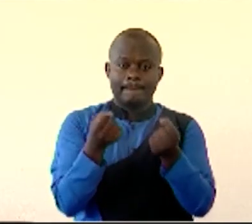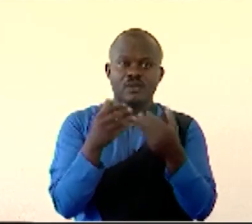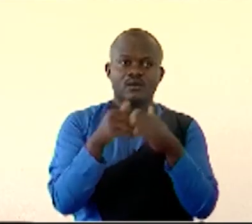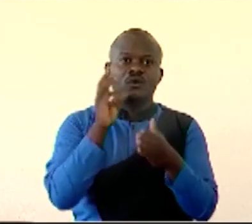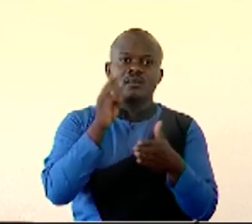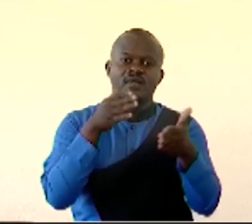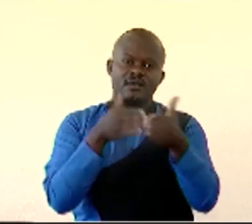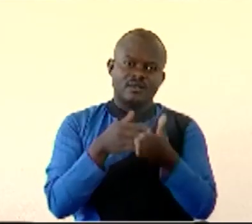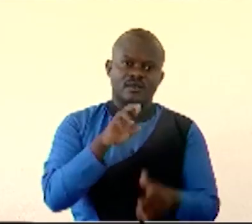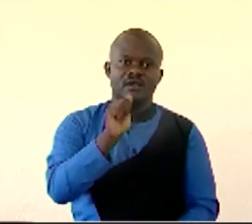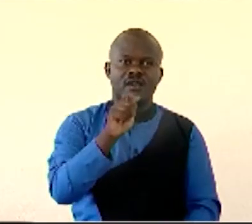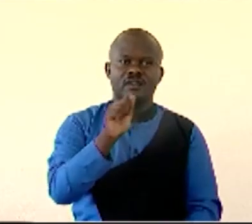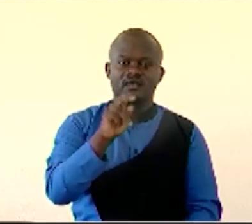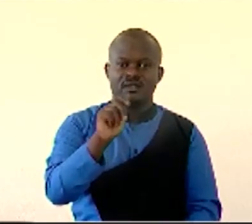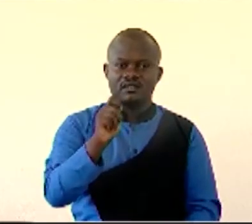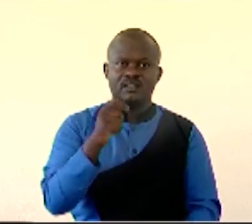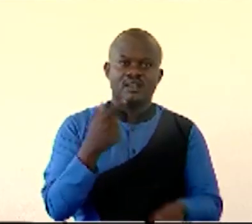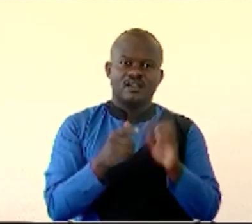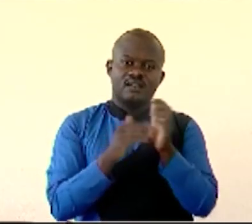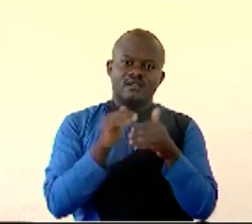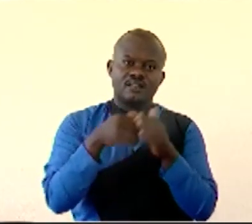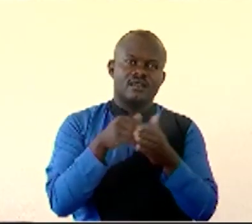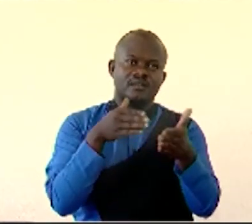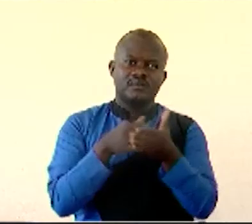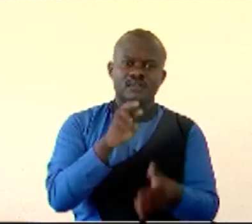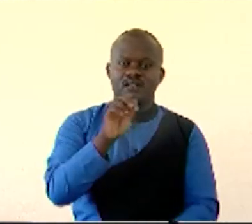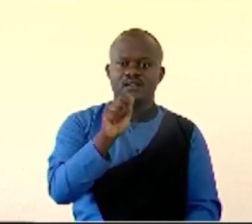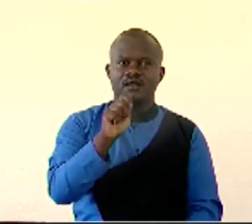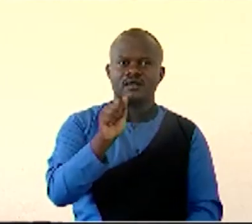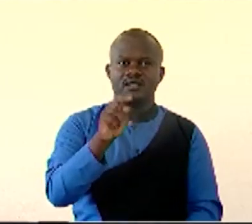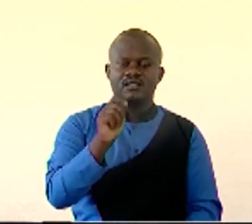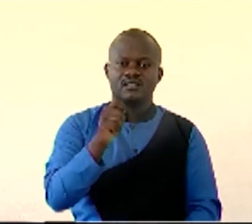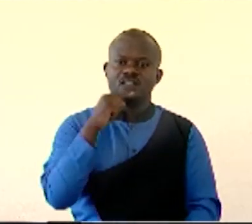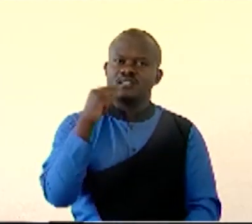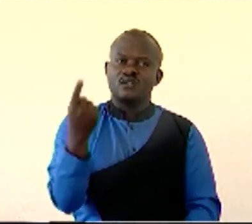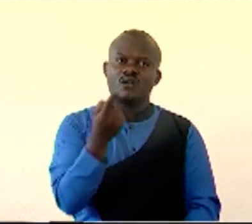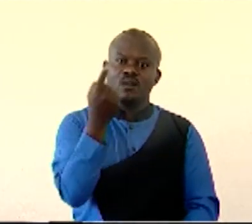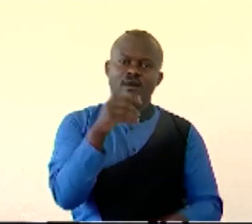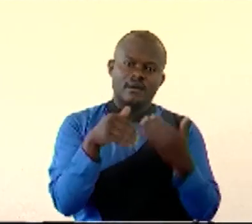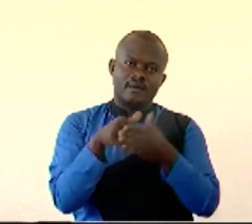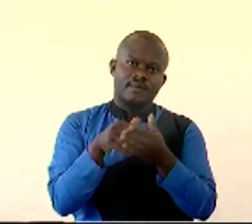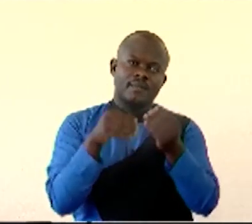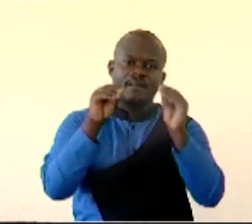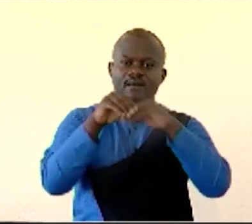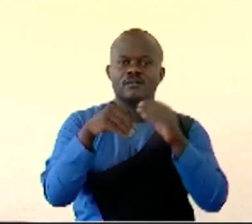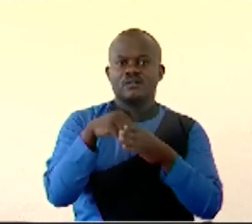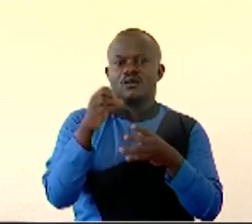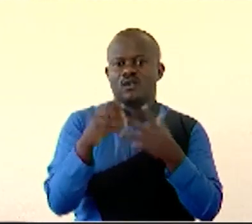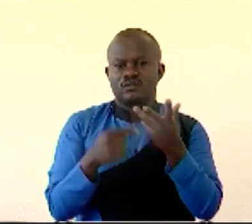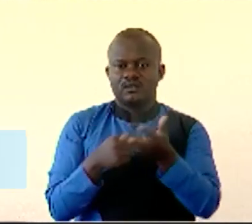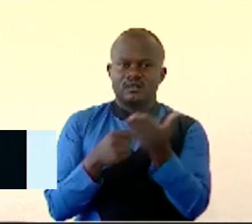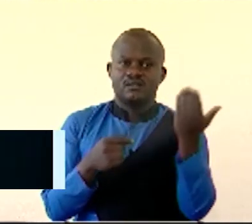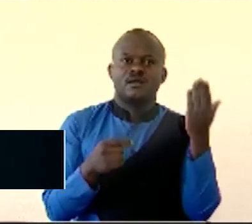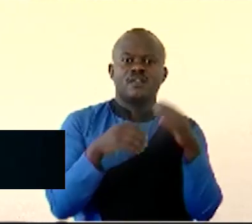the limiting reactant. And the limiting reactant is the one to govern the production of this one. So